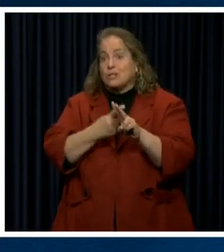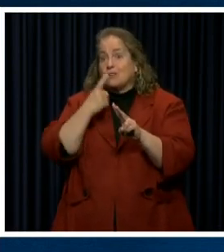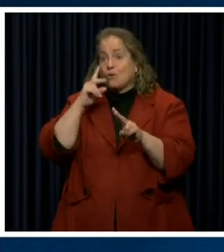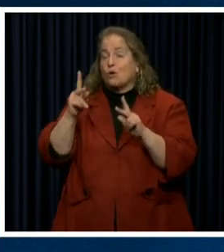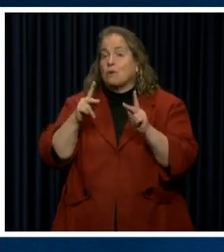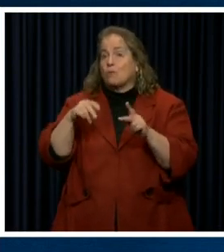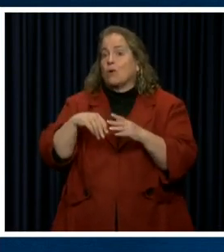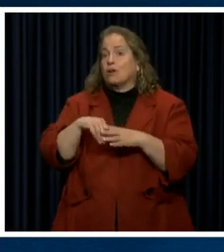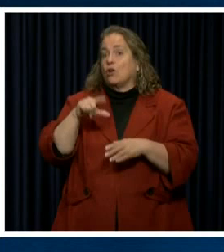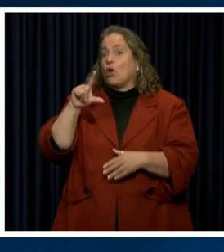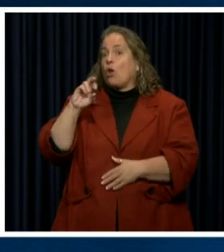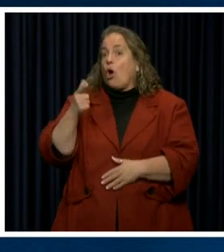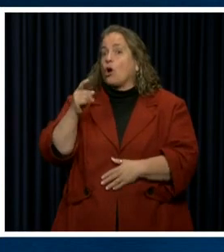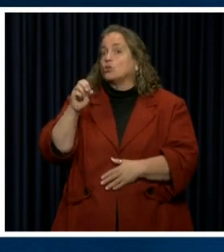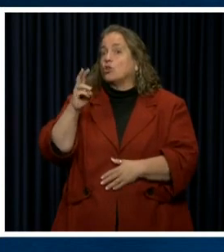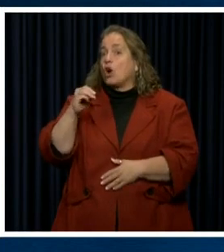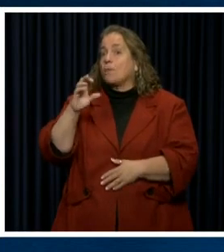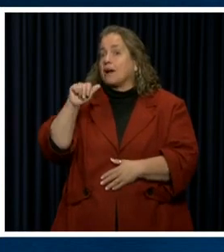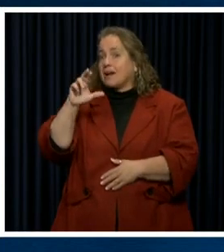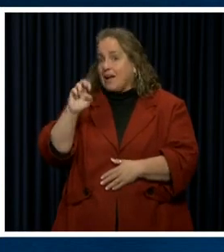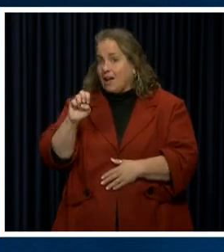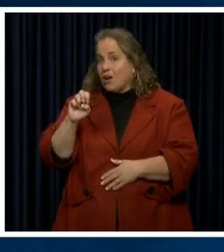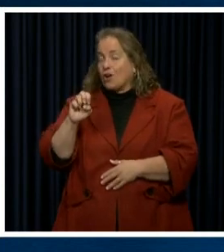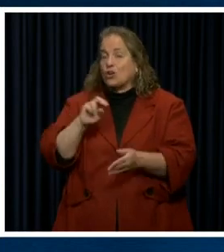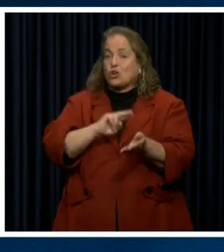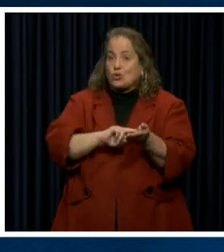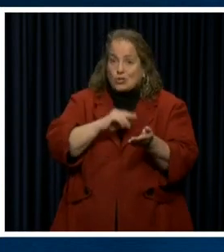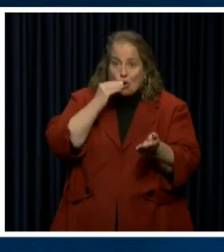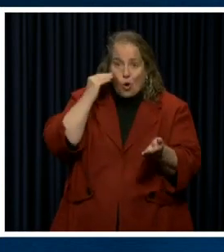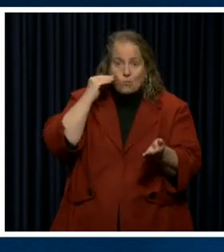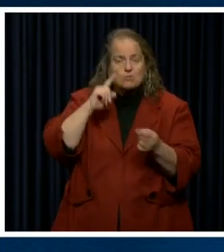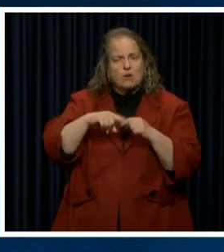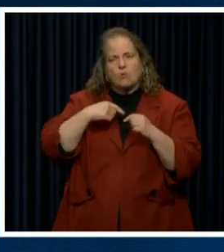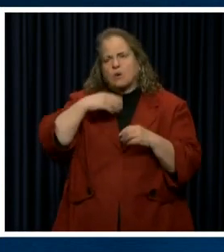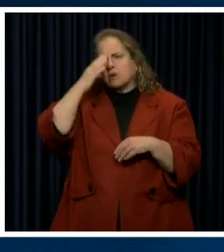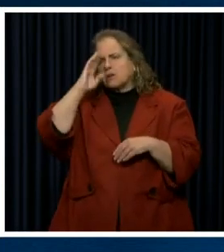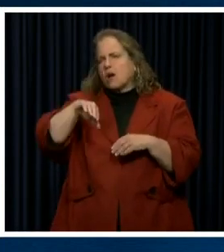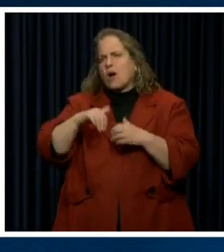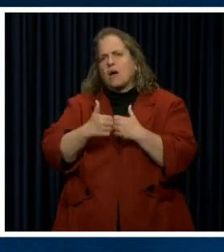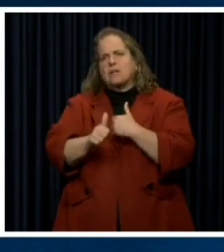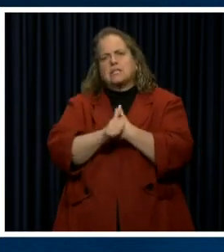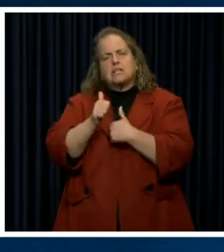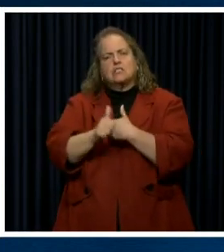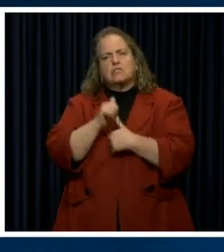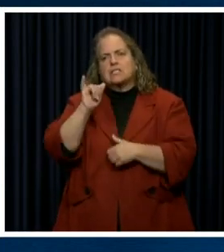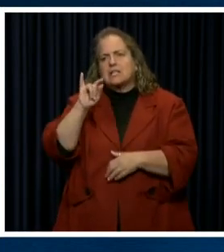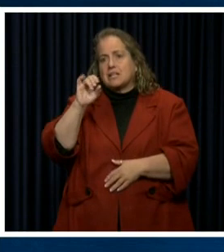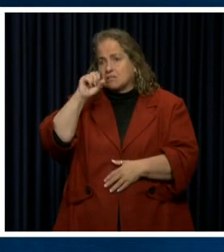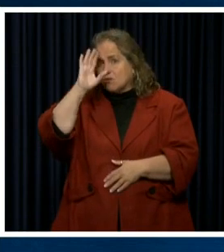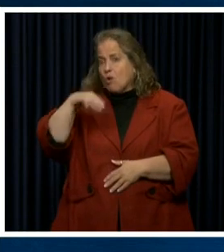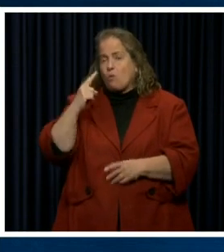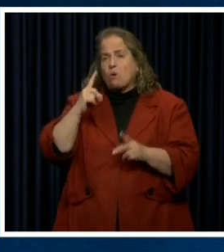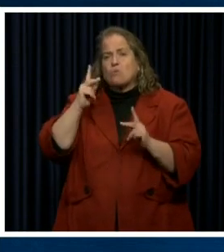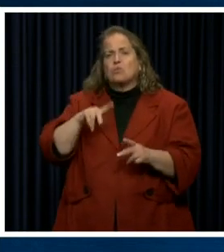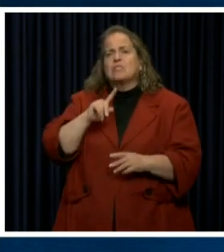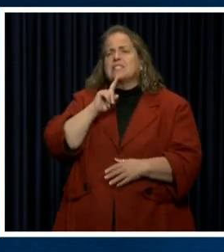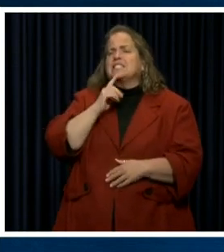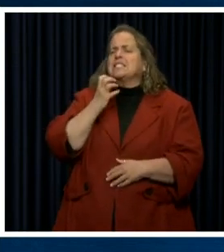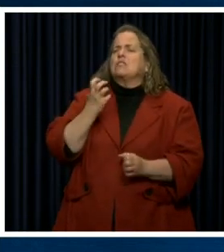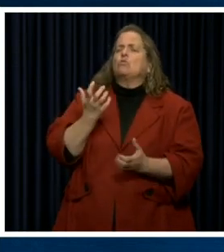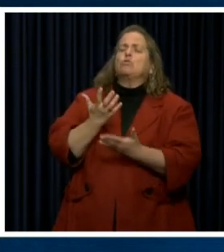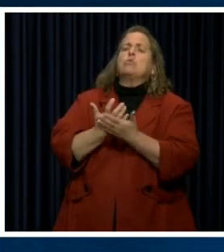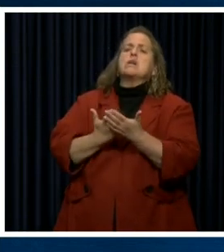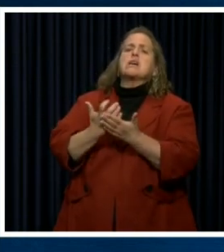that are in long-term care facilities, but we know how dangerous it is. We know just one person really wanted to see their mom, their dad, their grandmother,